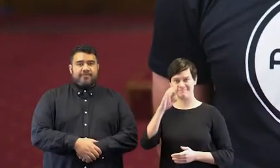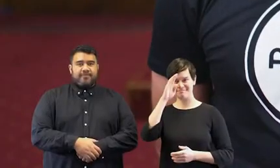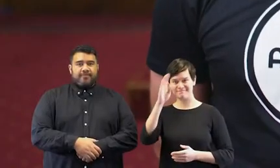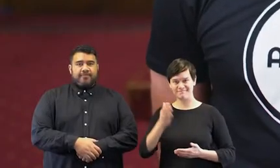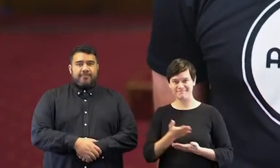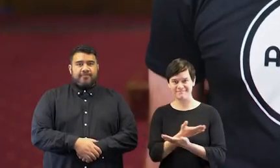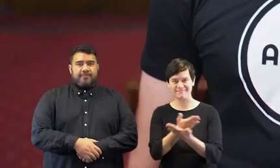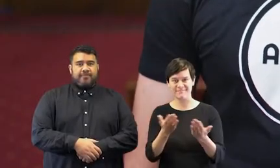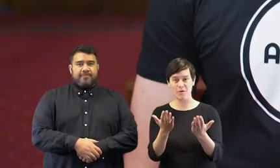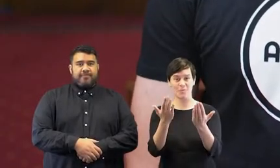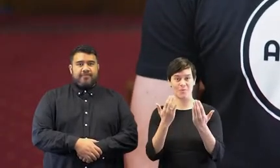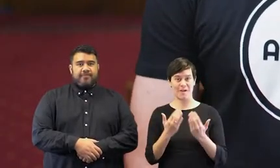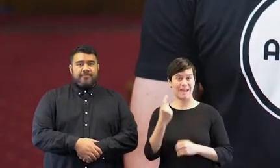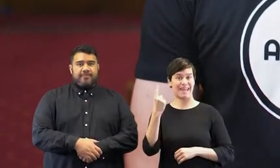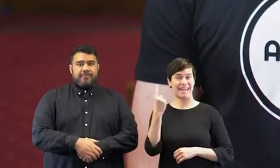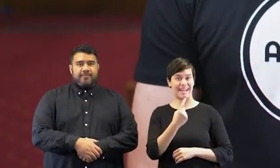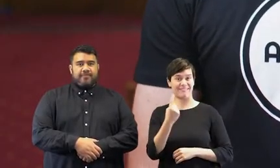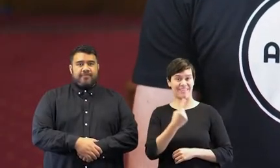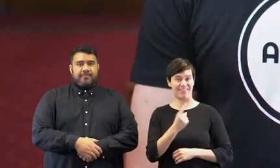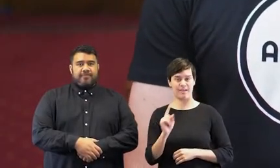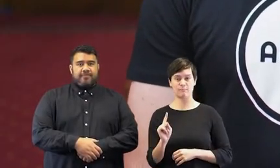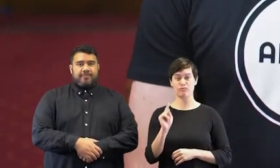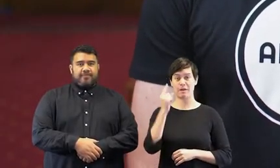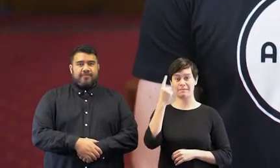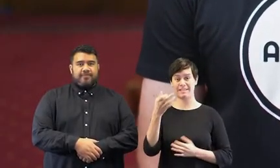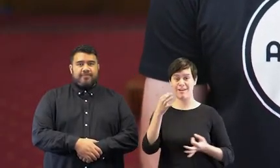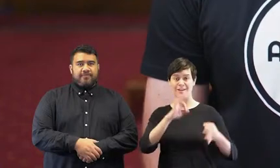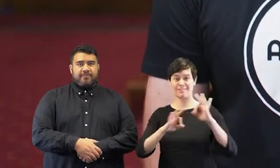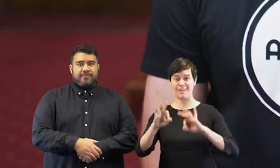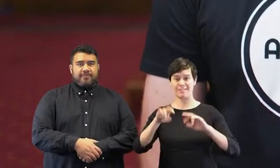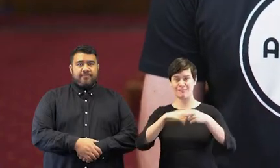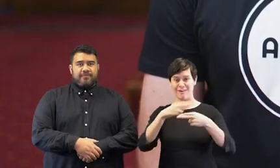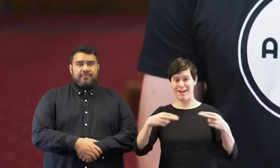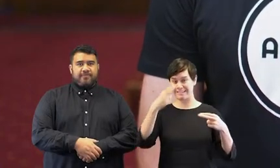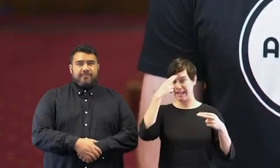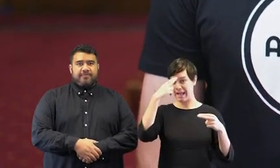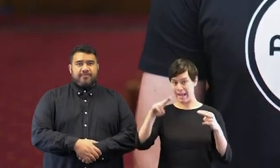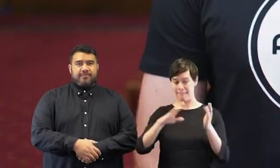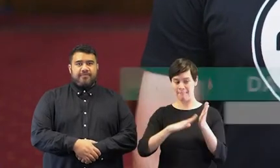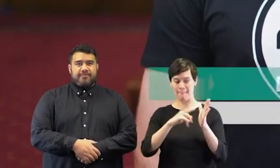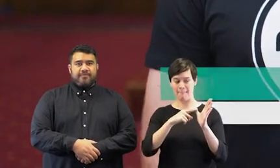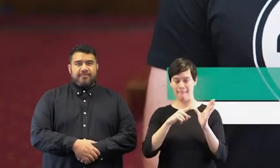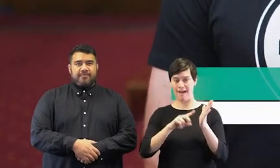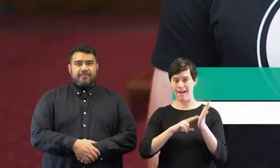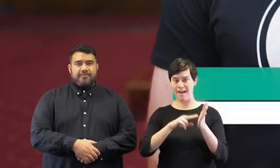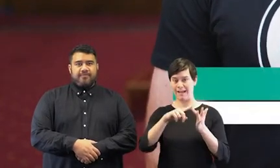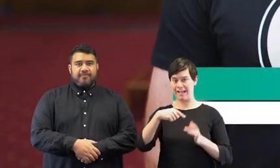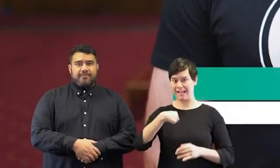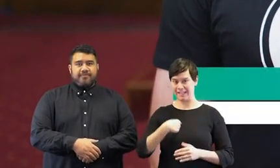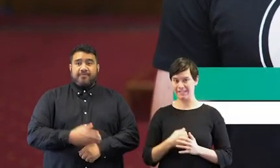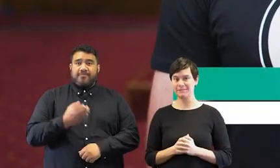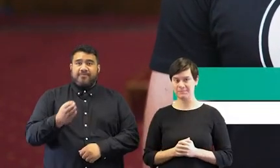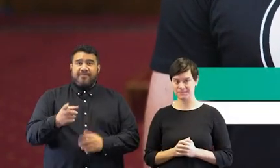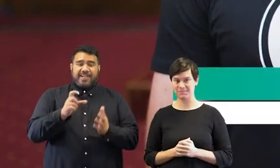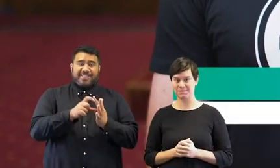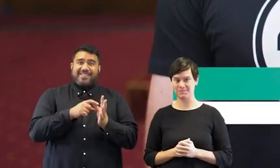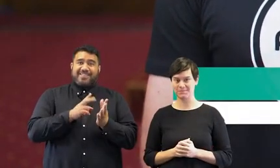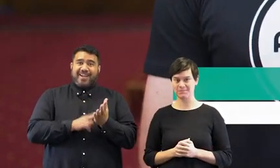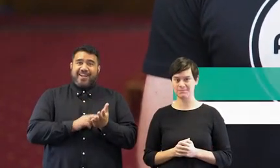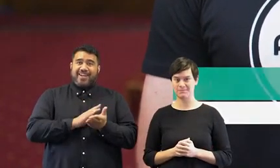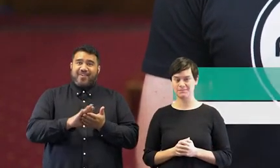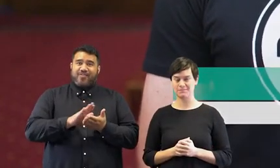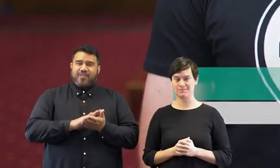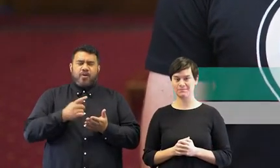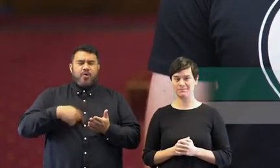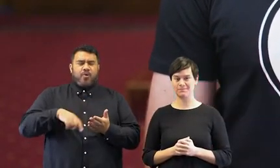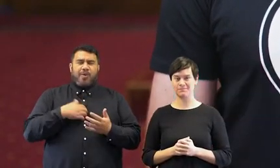Tēnā koutou katoa and welcome to the 11th Prime Minister's Science Prizes. I'm Marnie Dunlop. And I'm Dan Henry, and we're delighted to present these